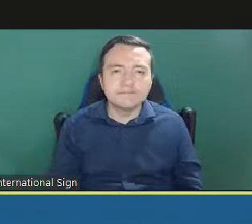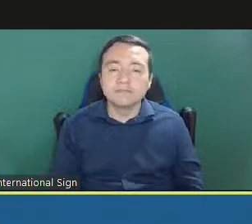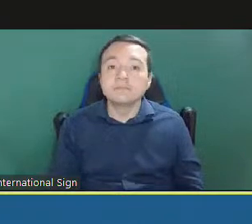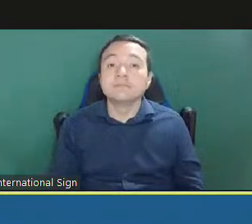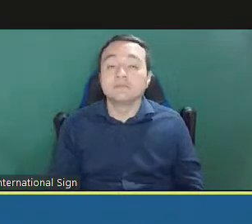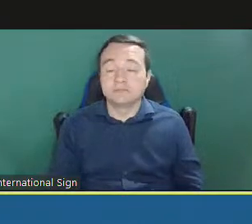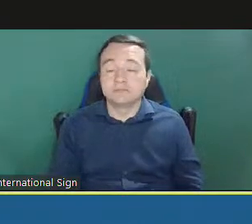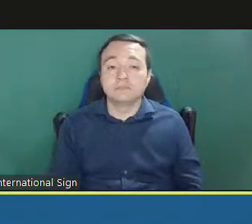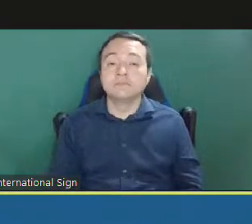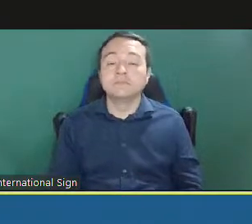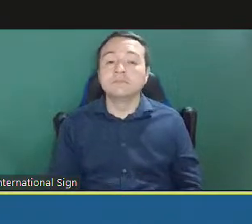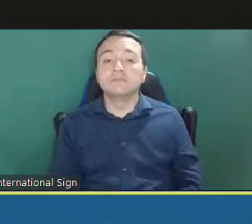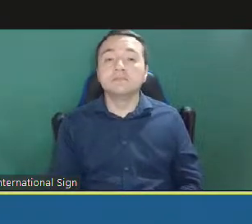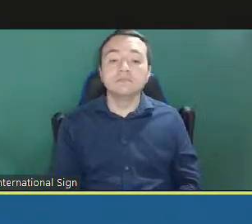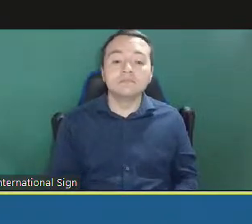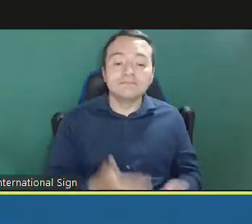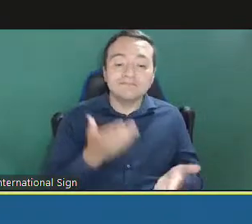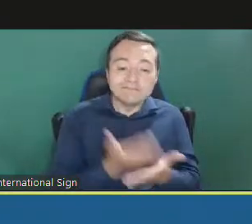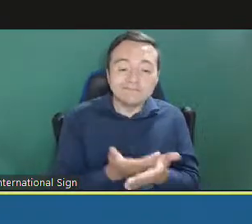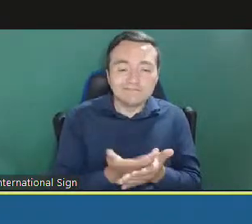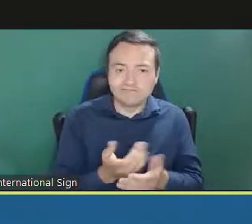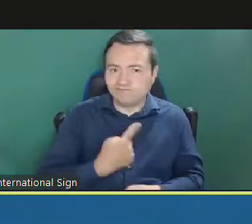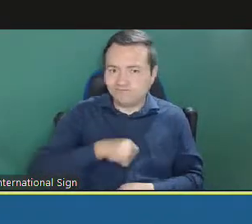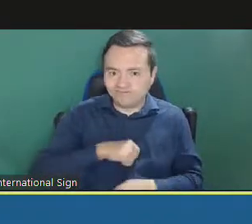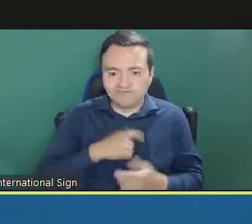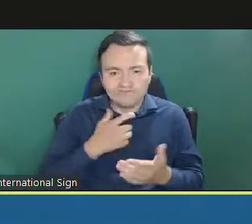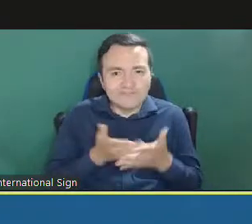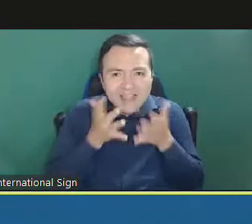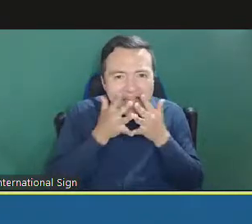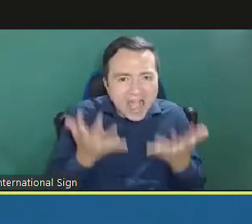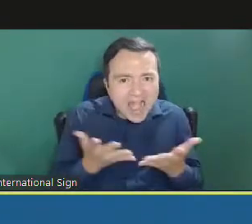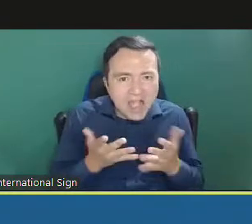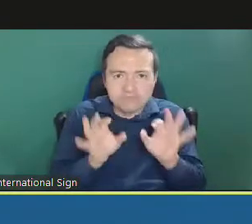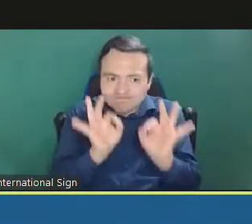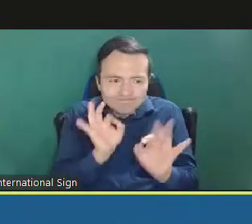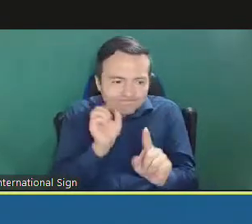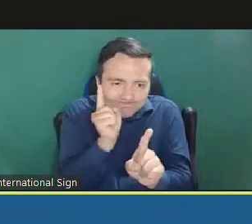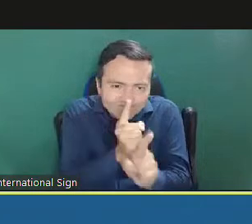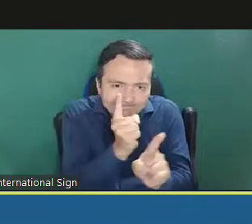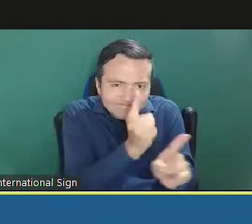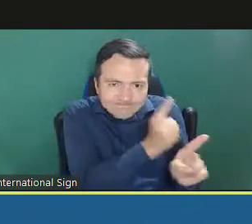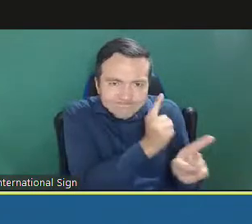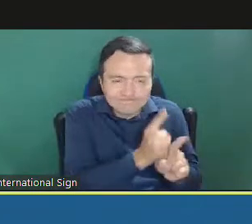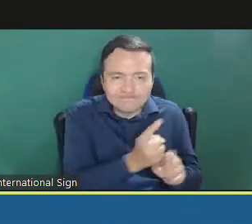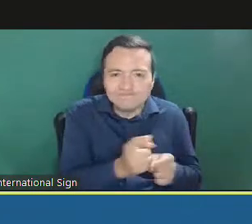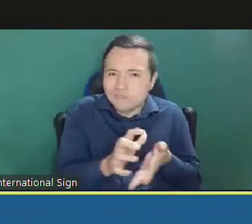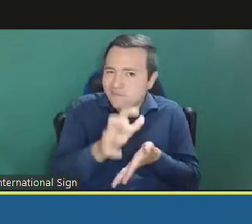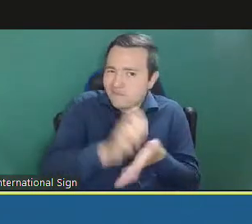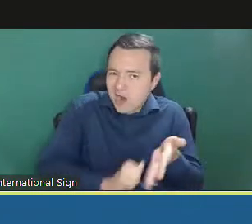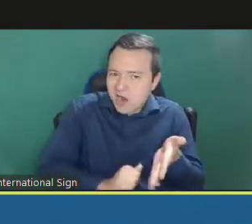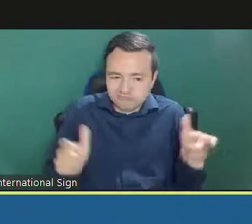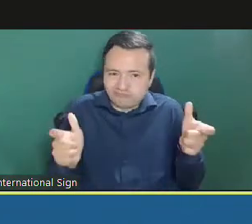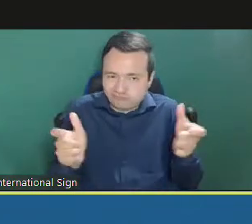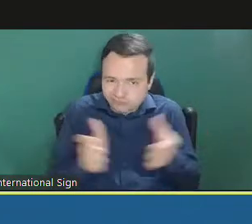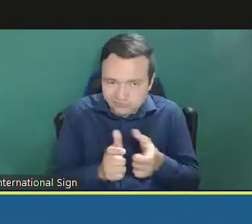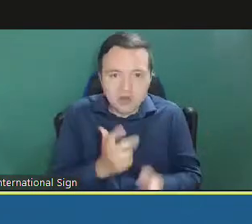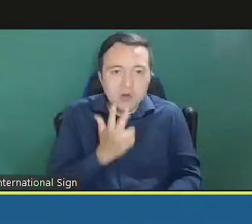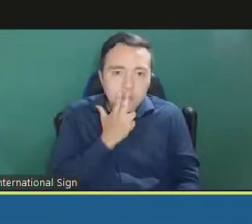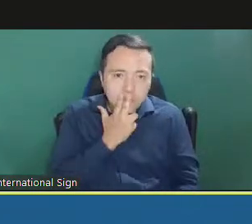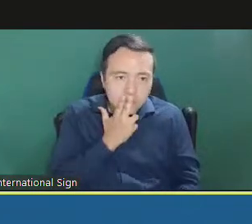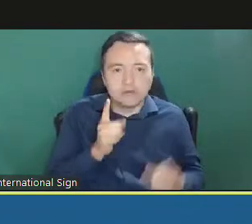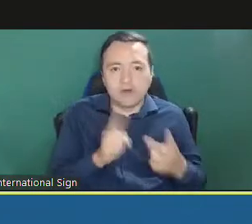commodities such as tobacco, alcohol, and sugar-sweetened beverages, the use of health taxes is severely